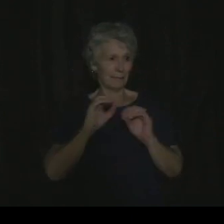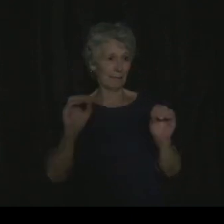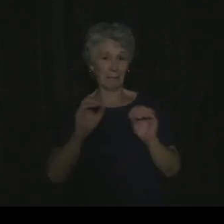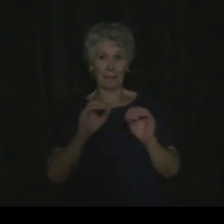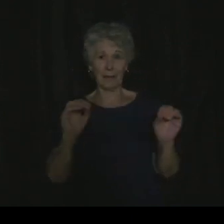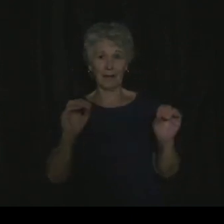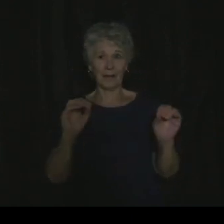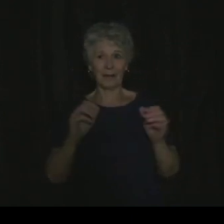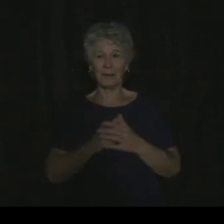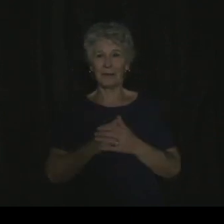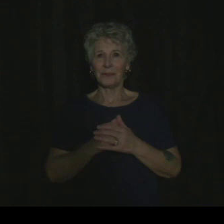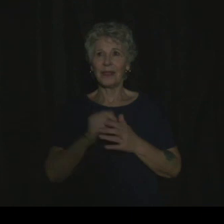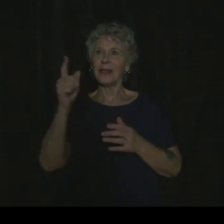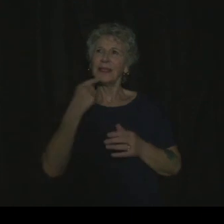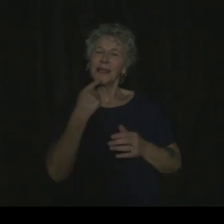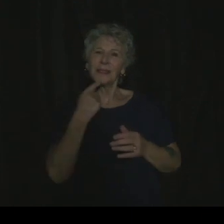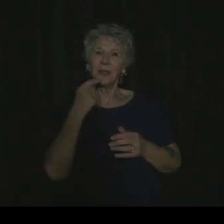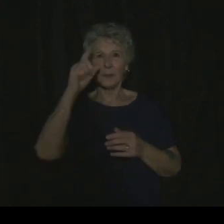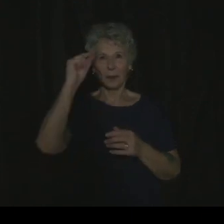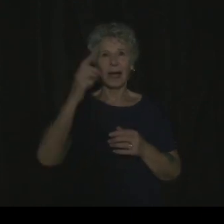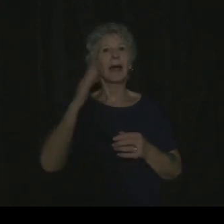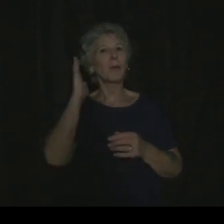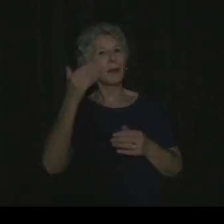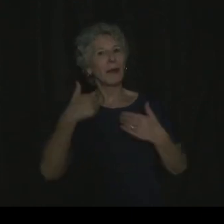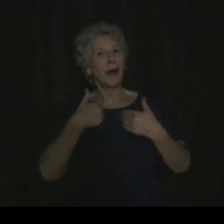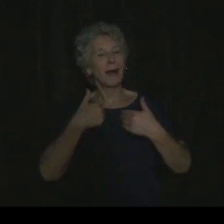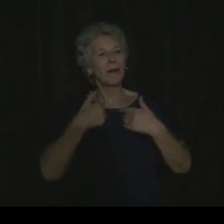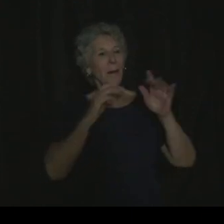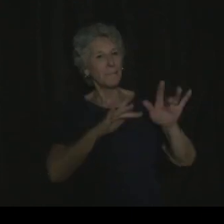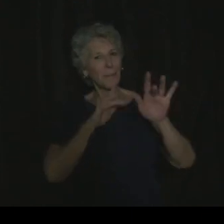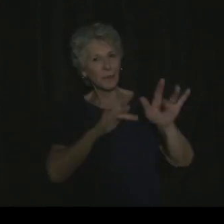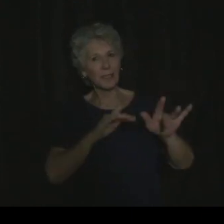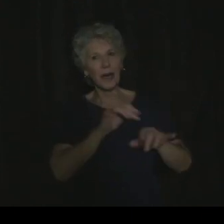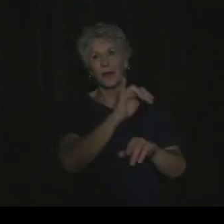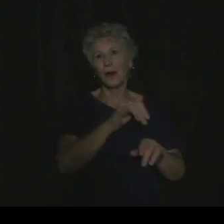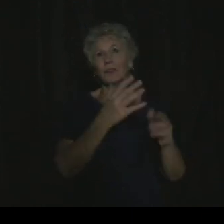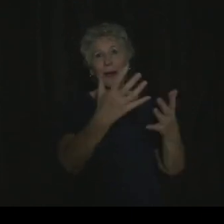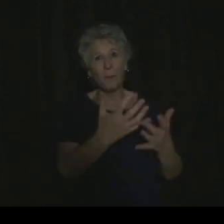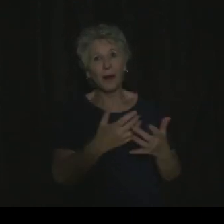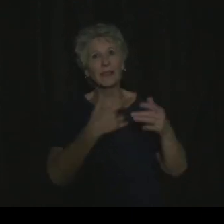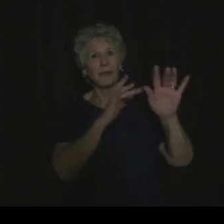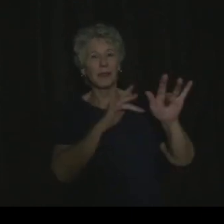For he says to Moses, I will have mercy on whom I have mercy, and I will have compassion on whom I have